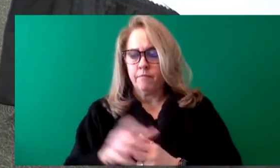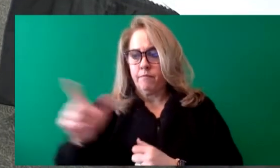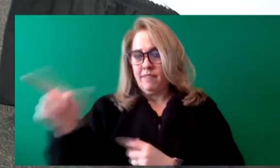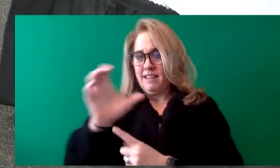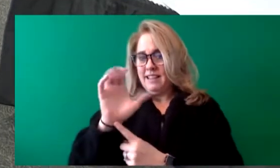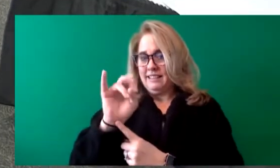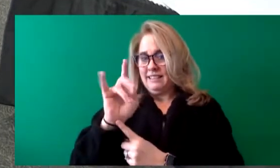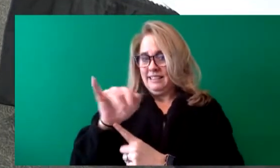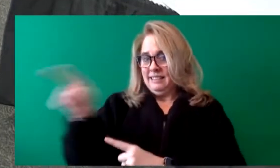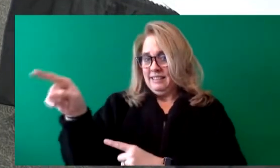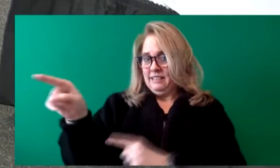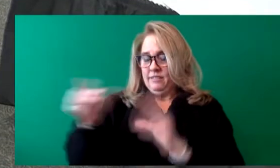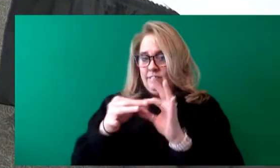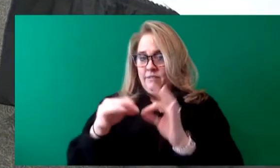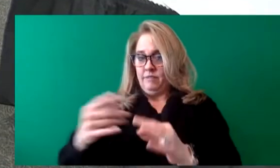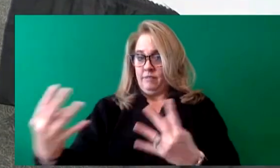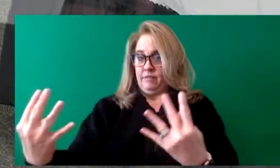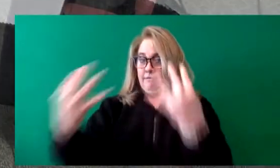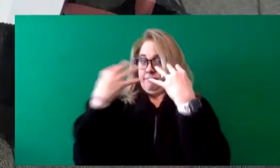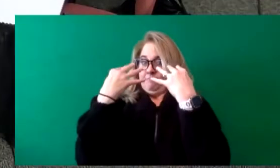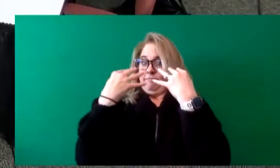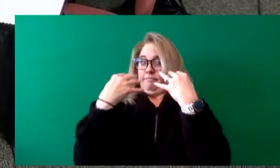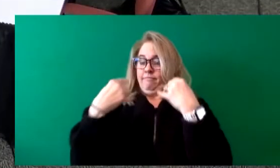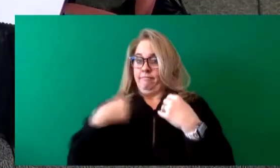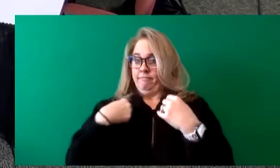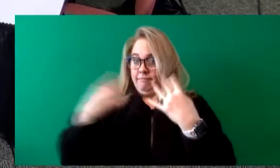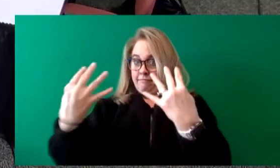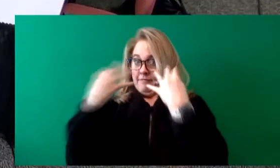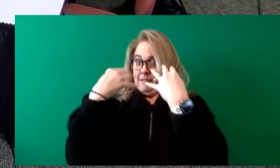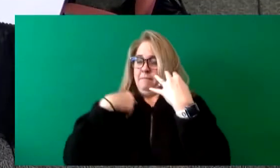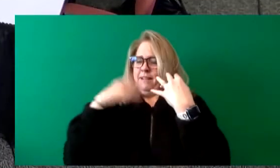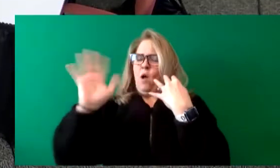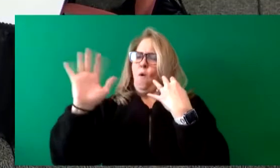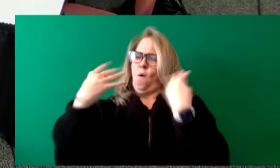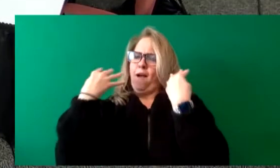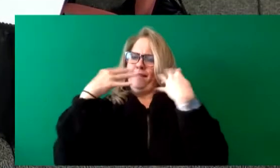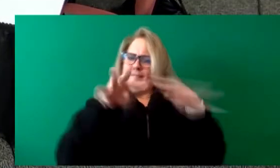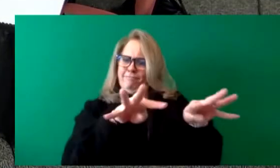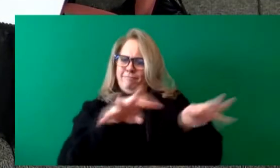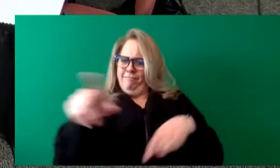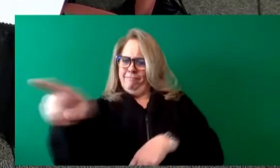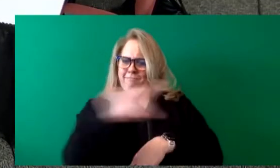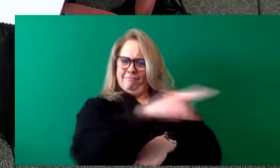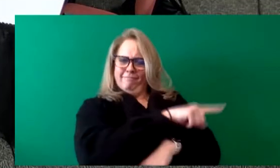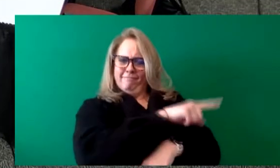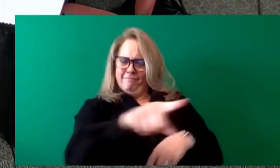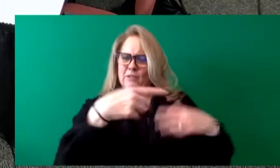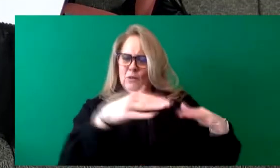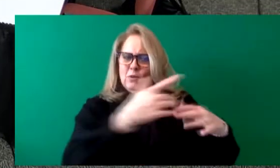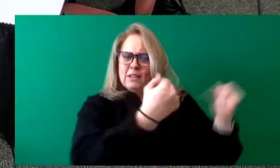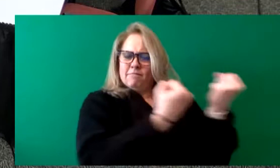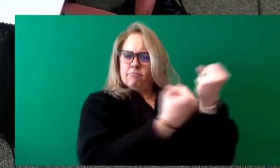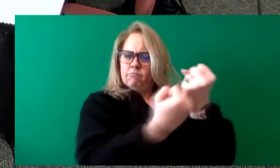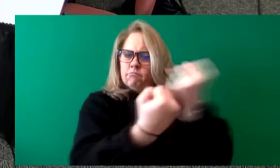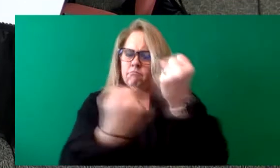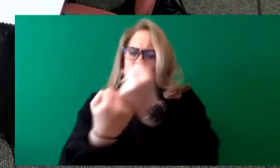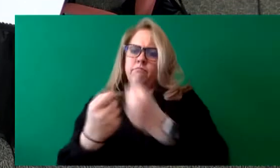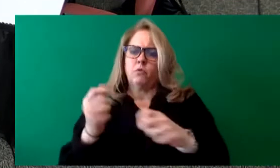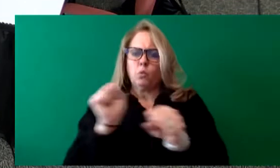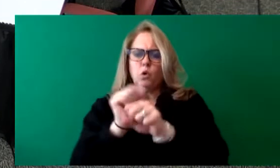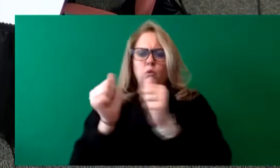you out. Cindy and her team have been great advocates for our community for many years. The